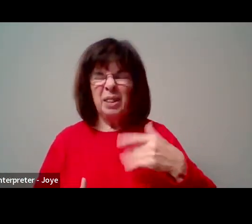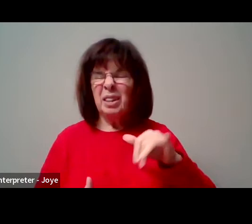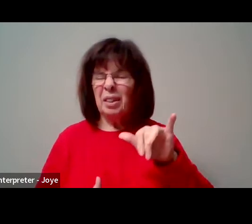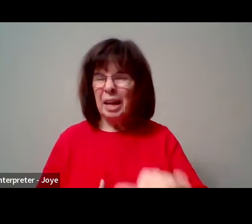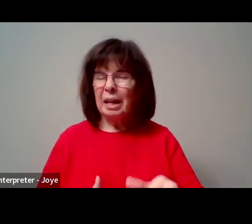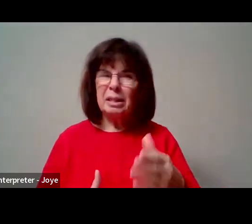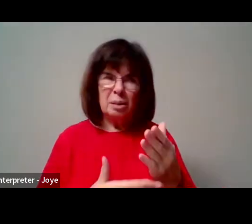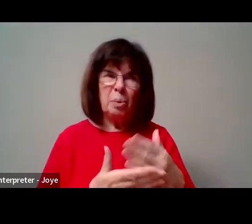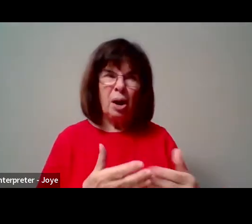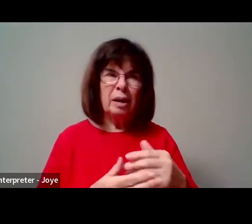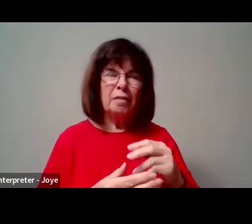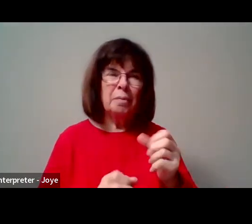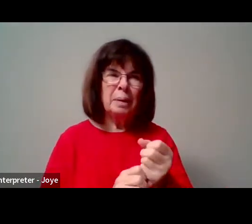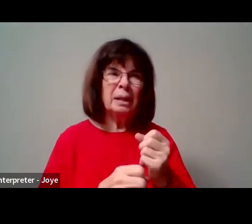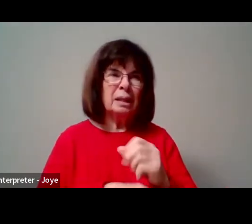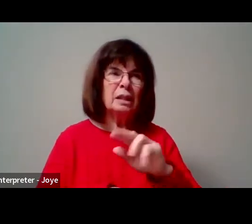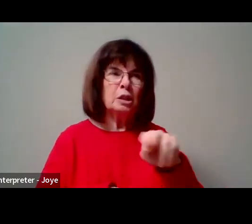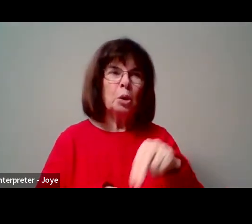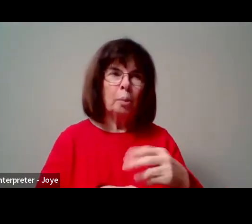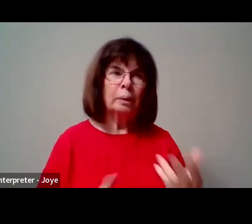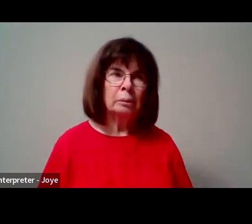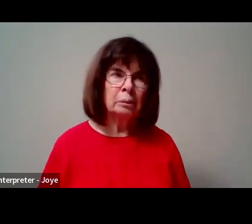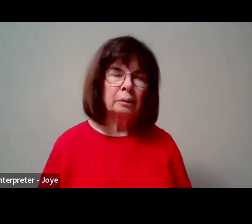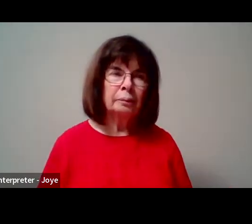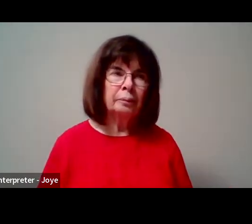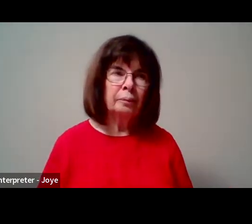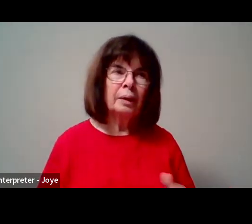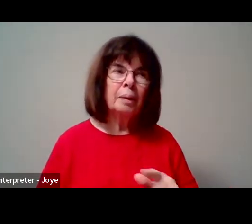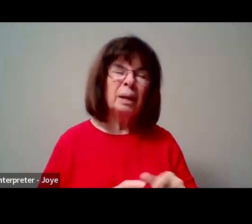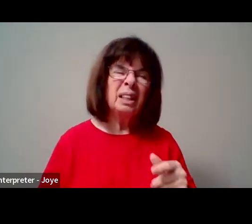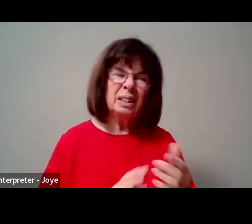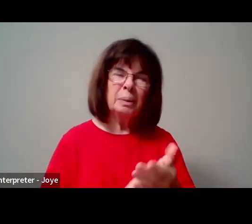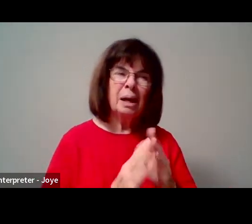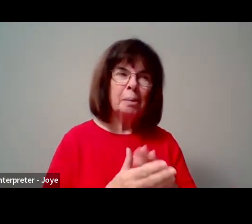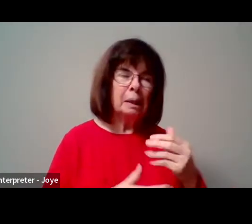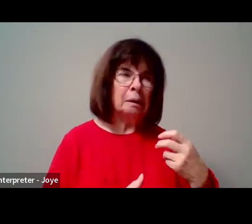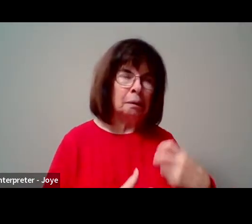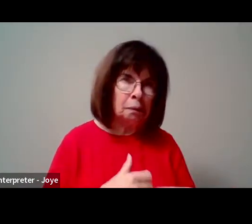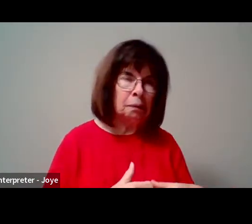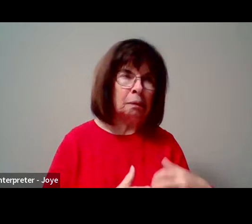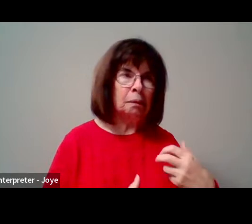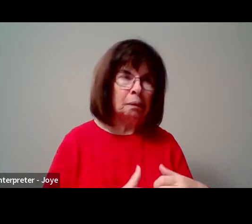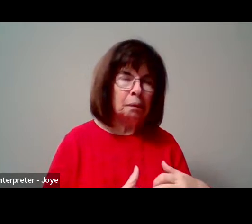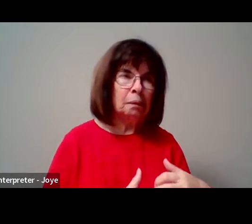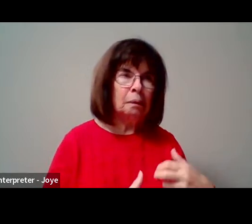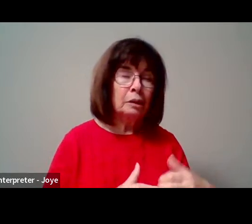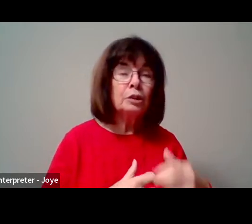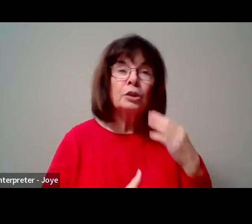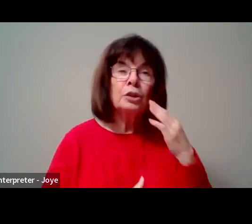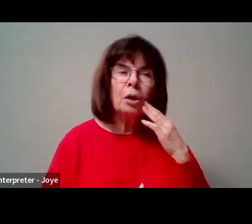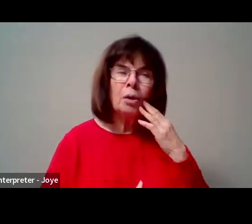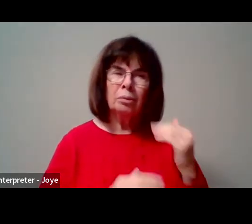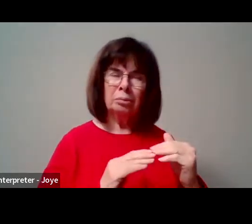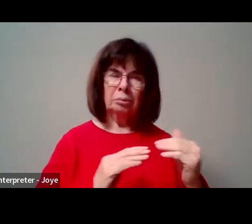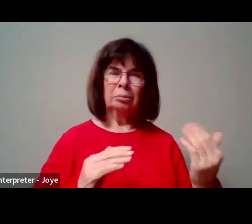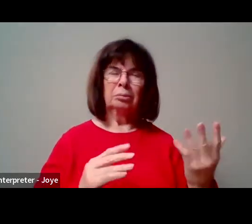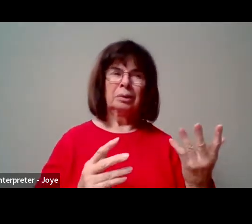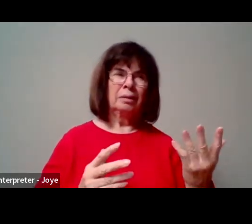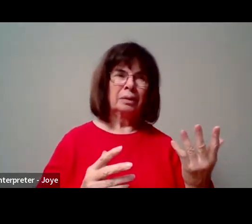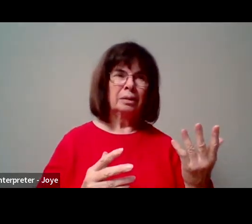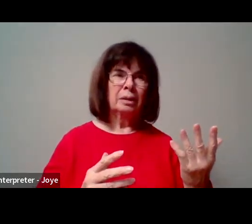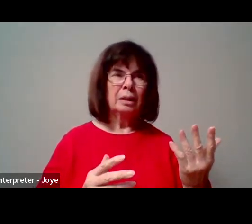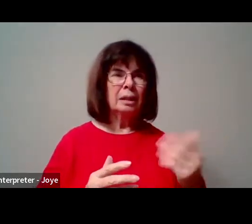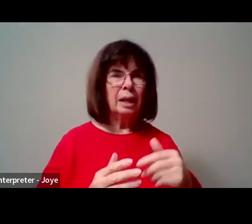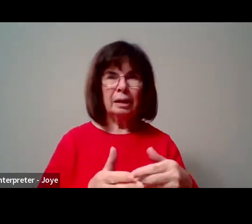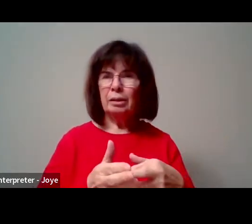it also. But the problem with that is that it's getting harder and harder to know where things stand. I mean, just like the